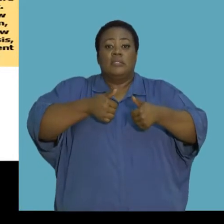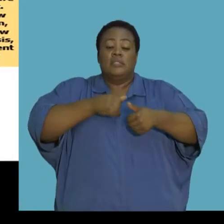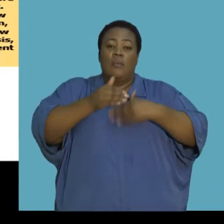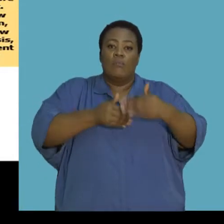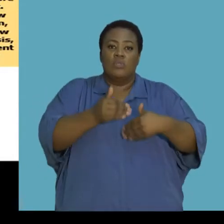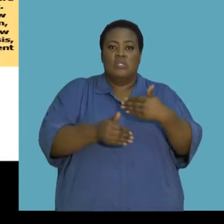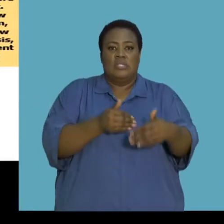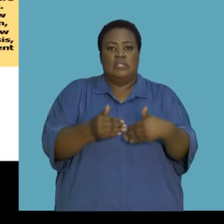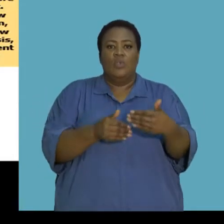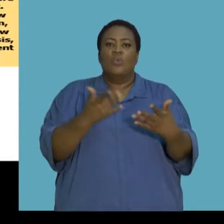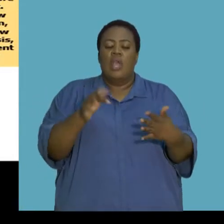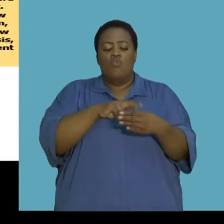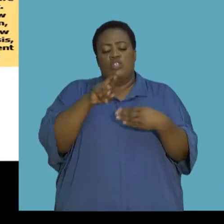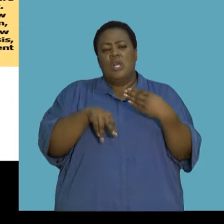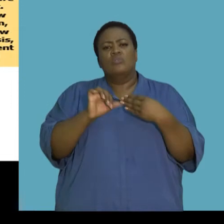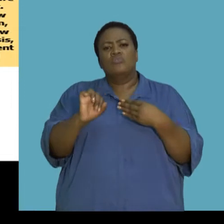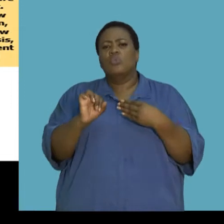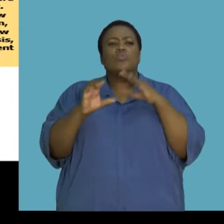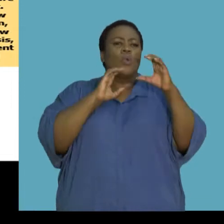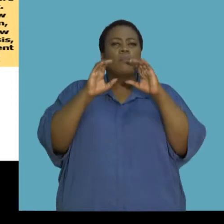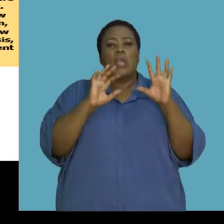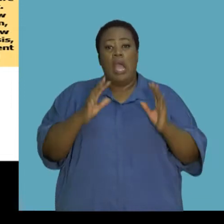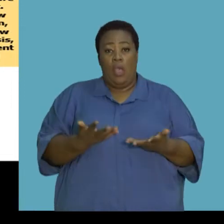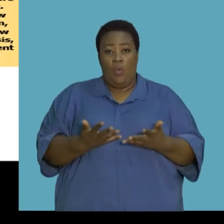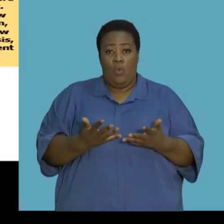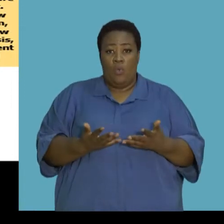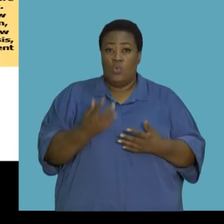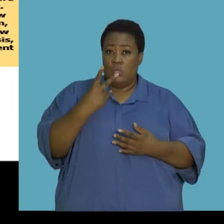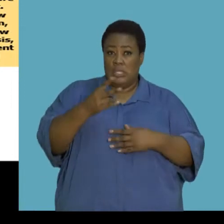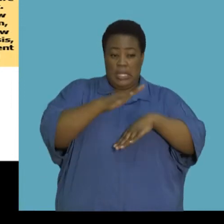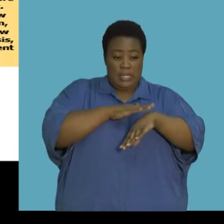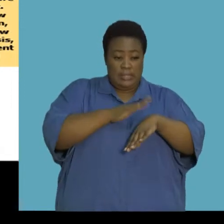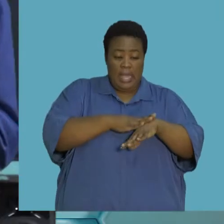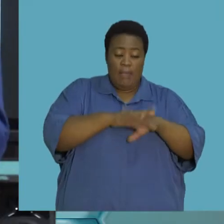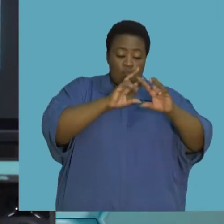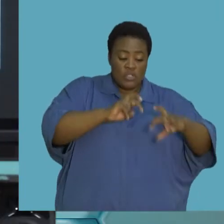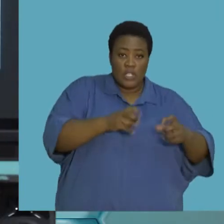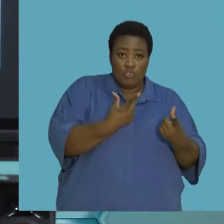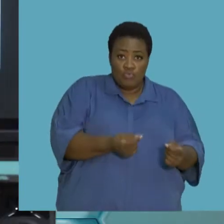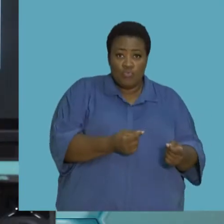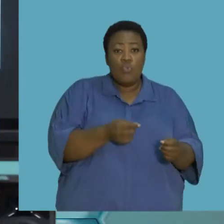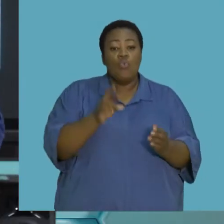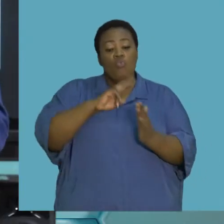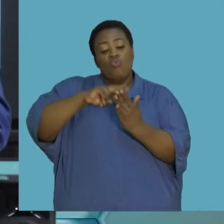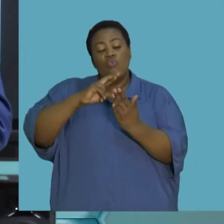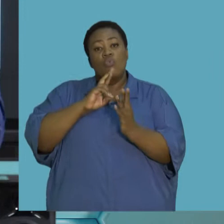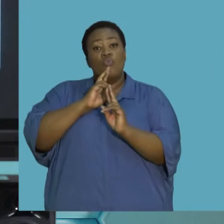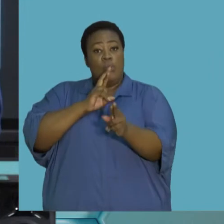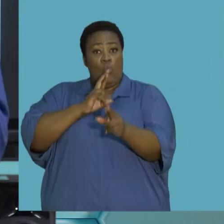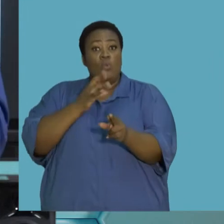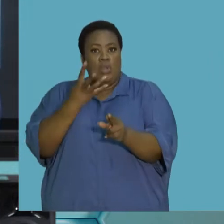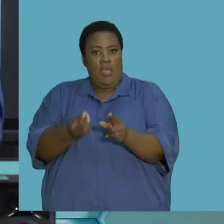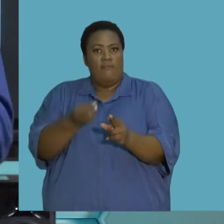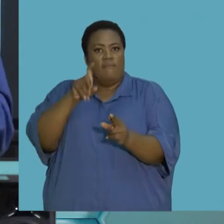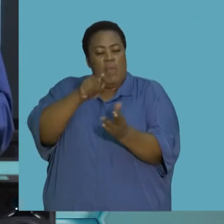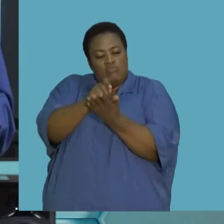is communicating your results. And you'll often see that when you're doing research, you have to present a report. And that report